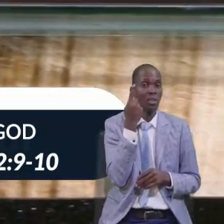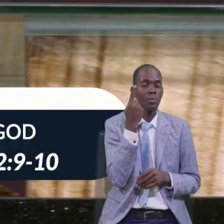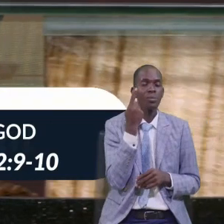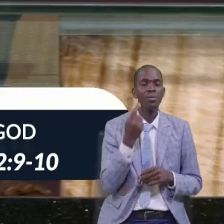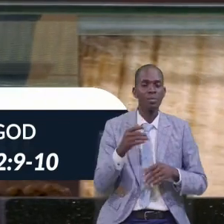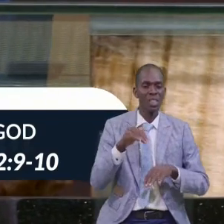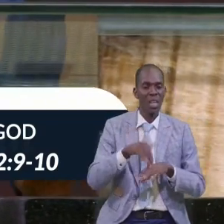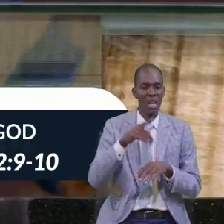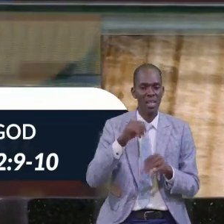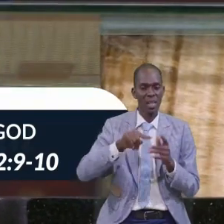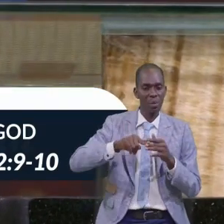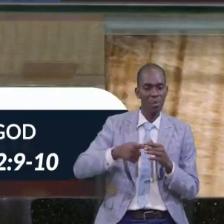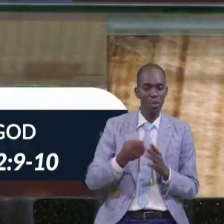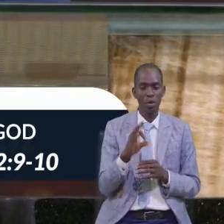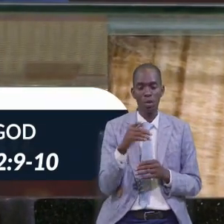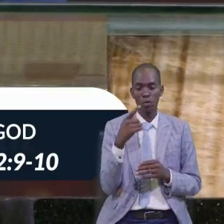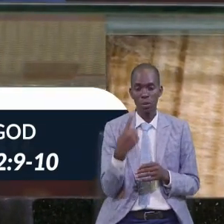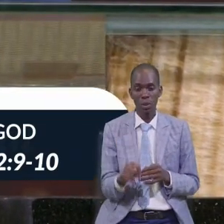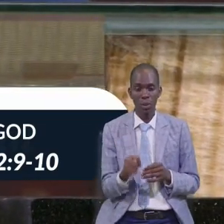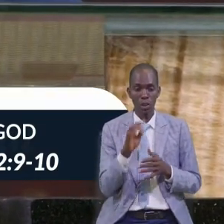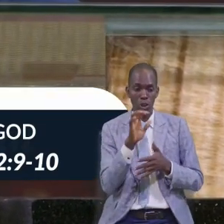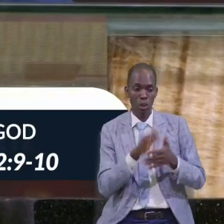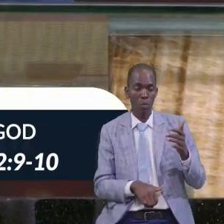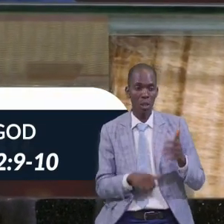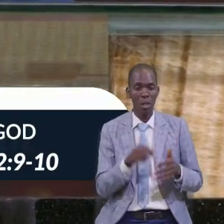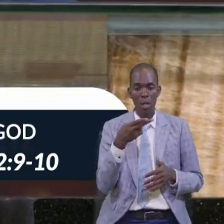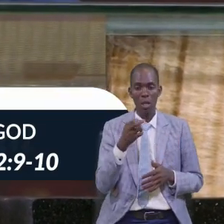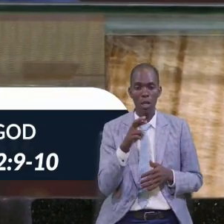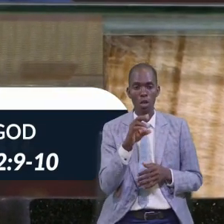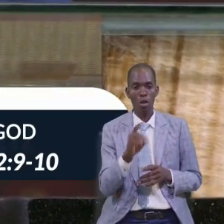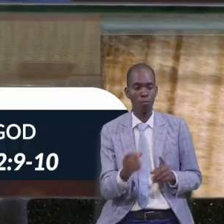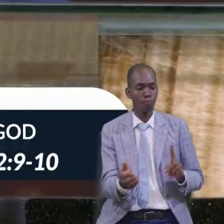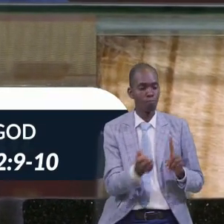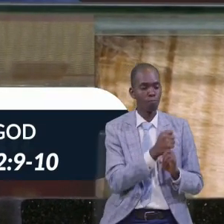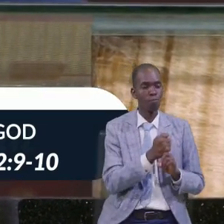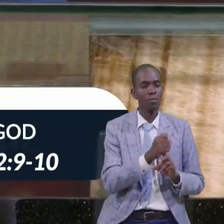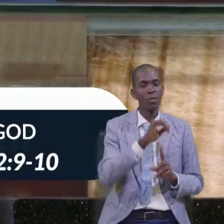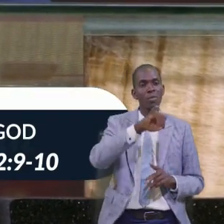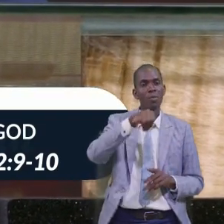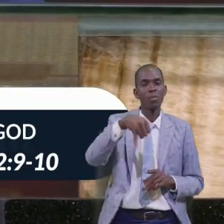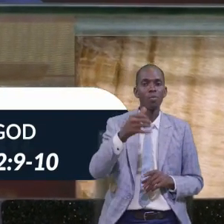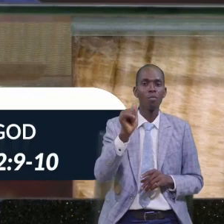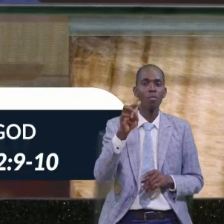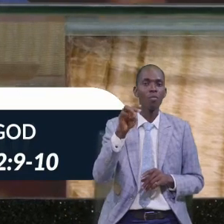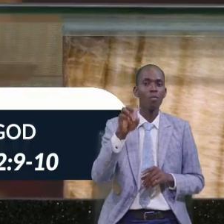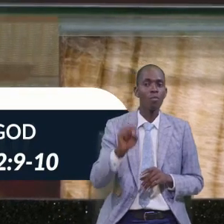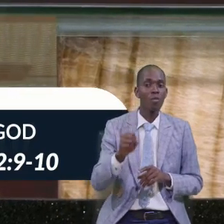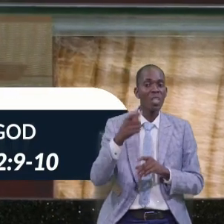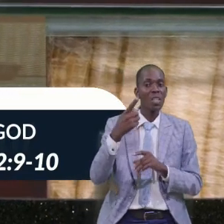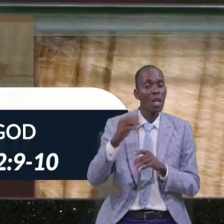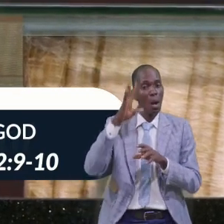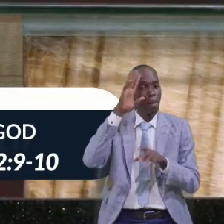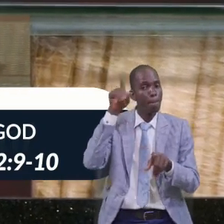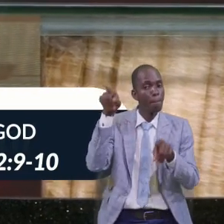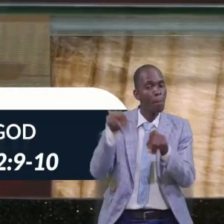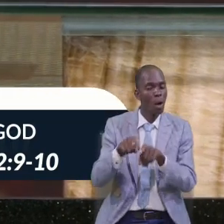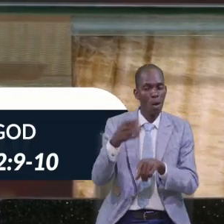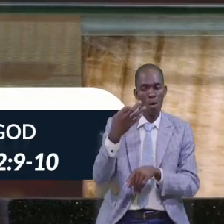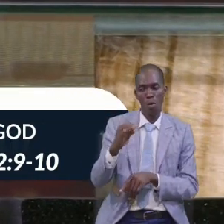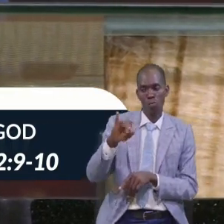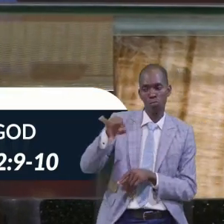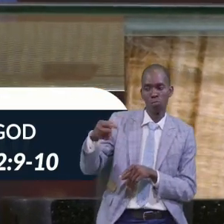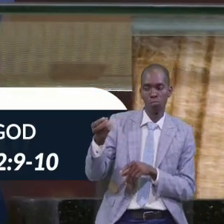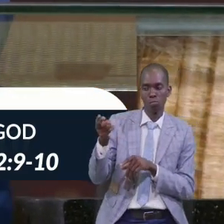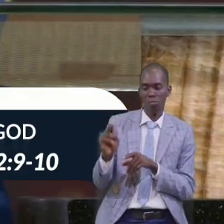the beginning of the chapter, Herod had laid hands on James, James the brother of John, and had killed